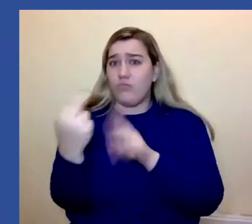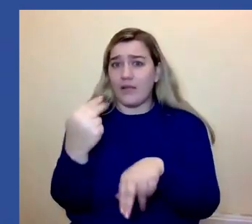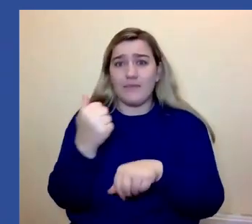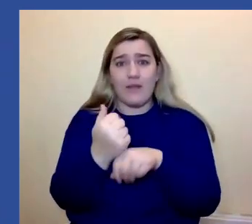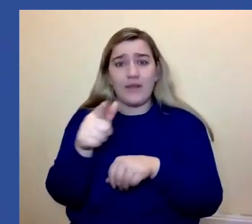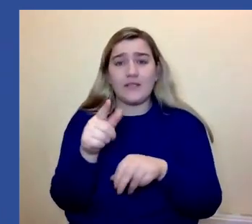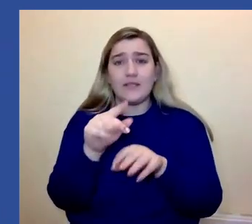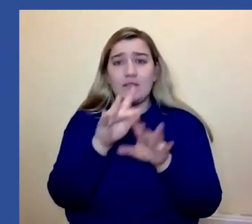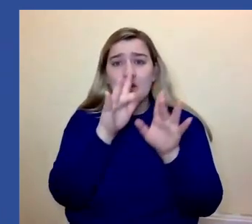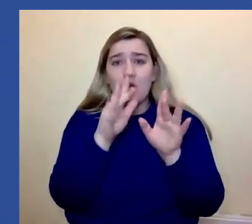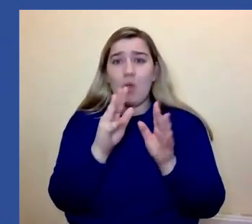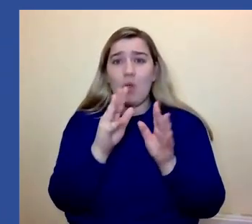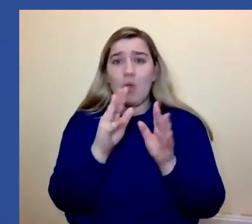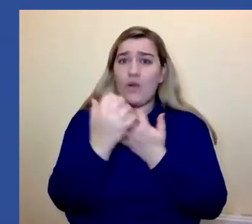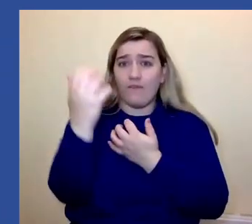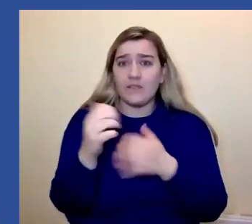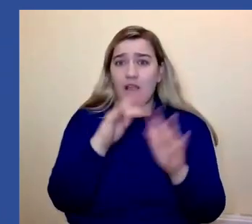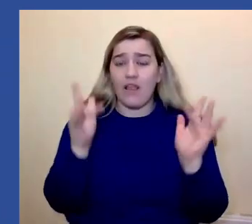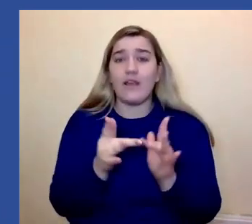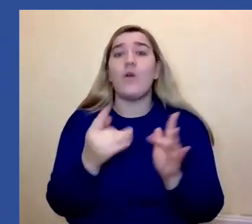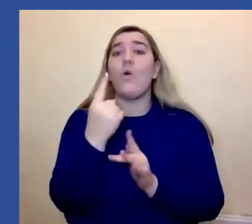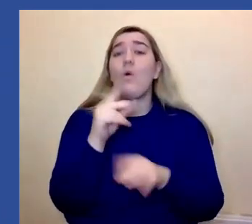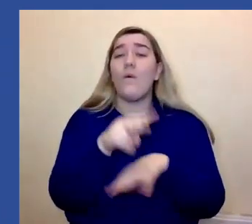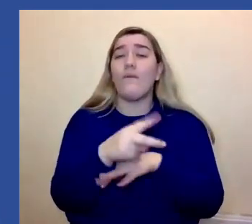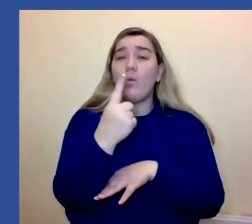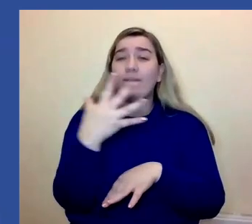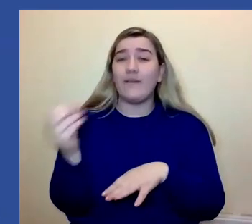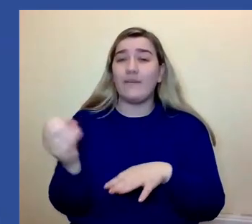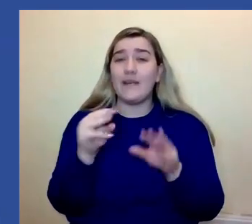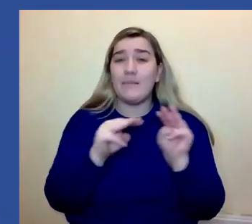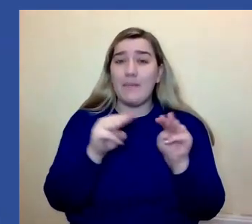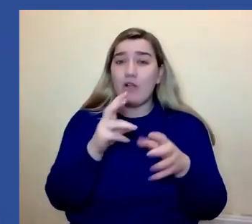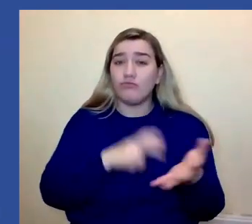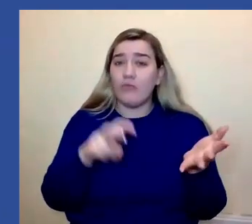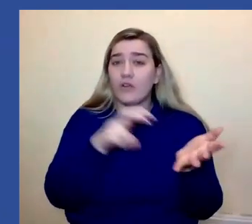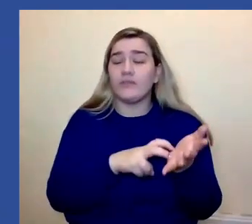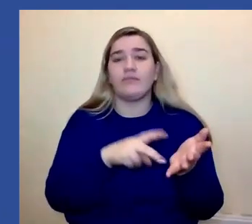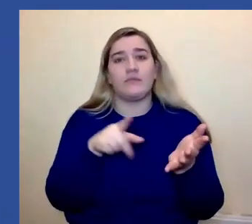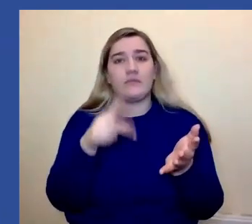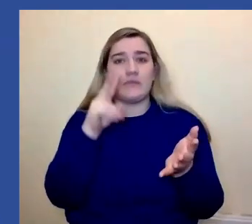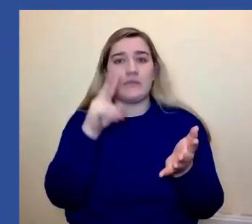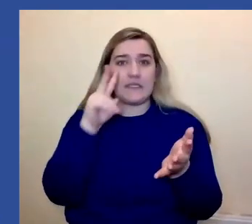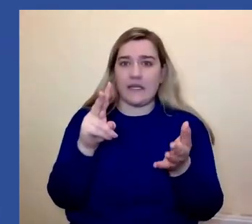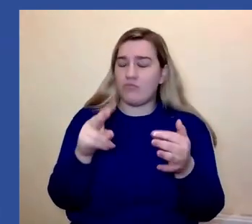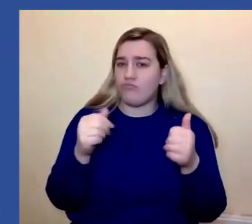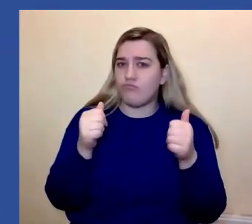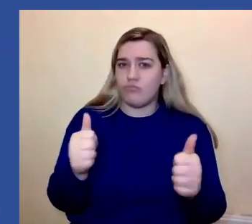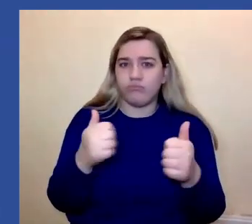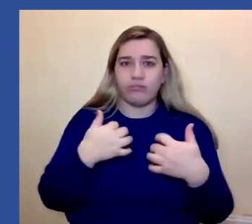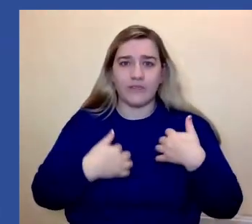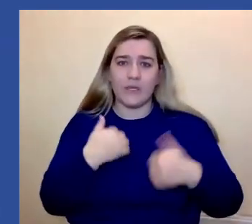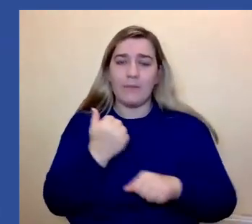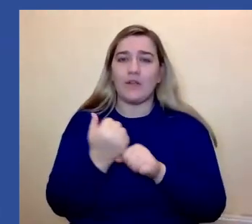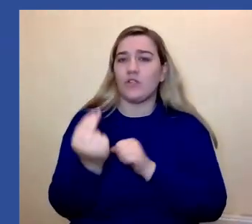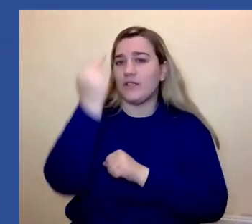Over 650 people registered, which just goes to show the phenomenal interest there is in understanding